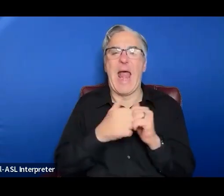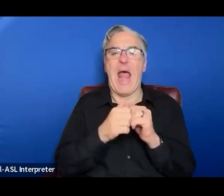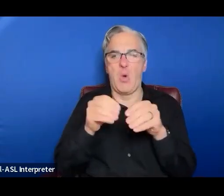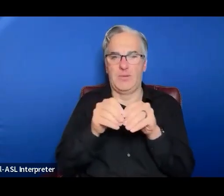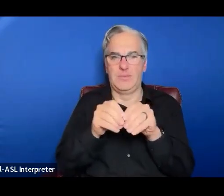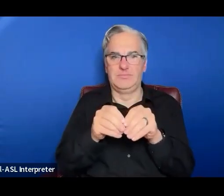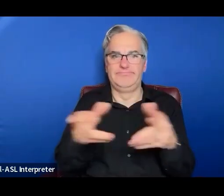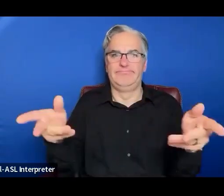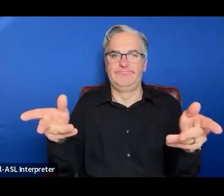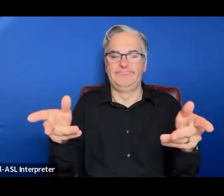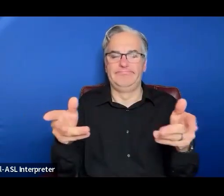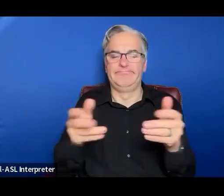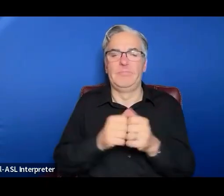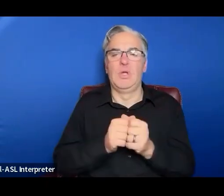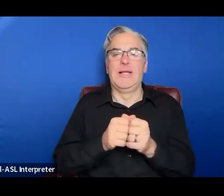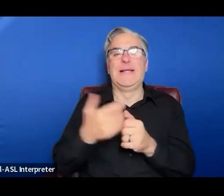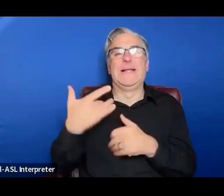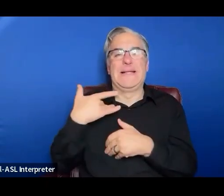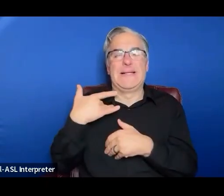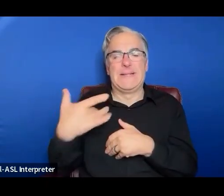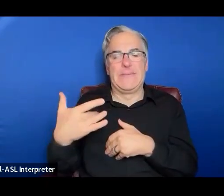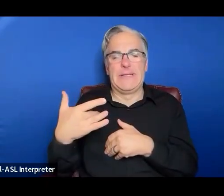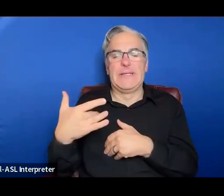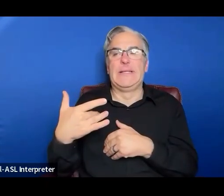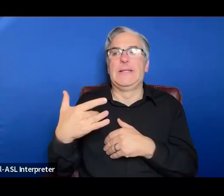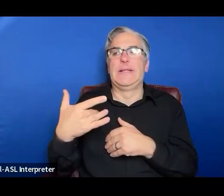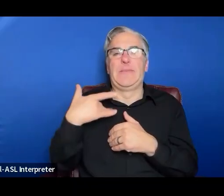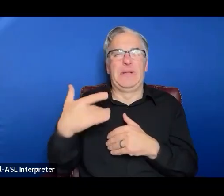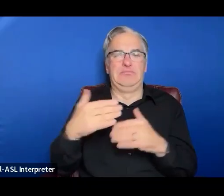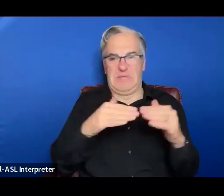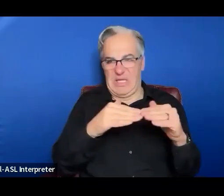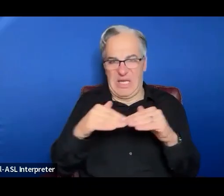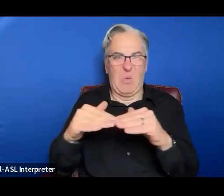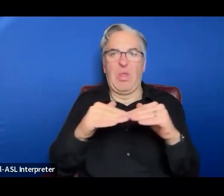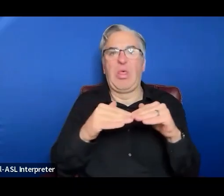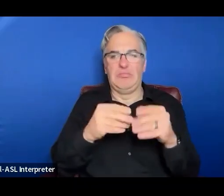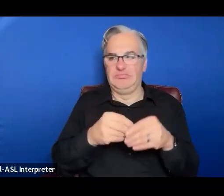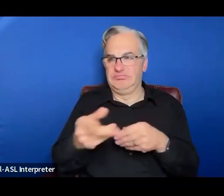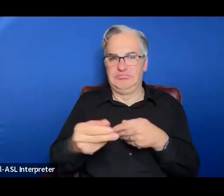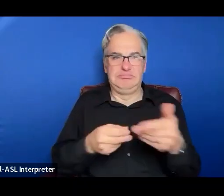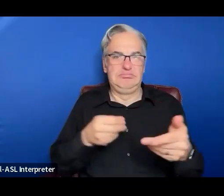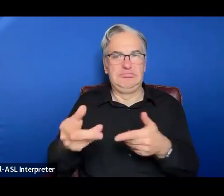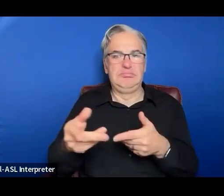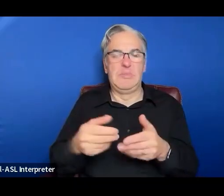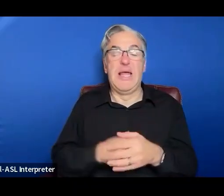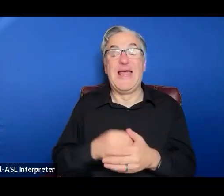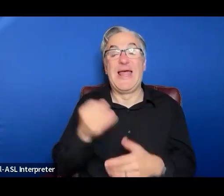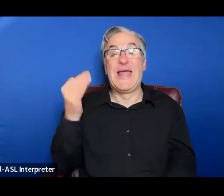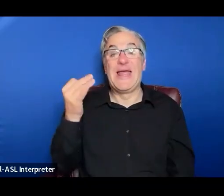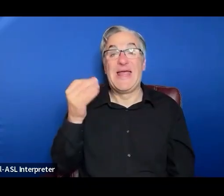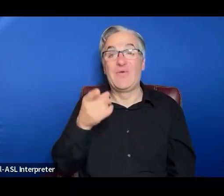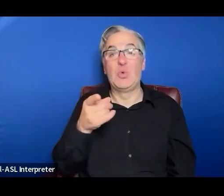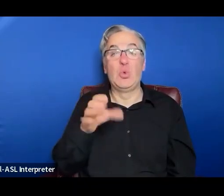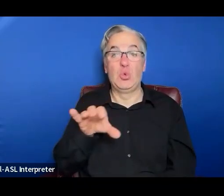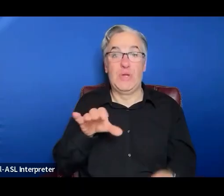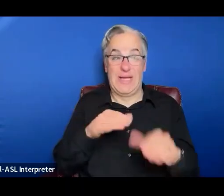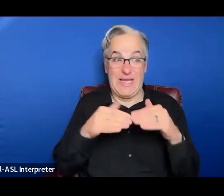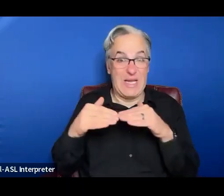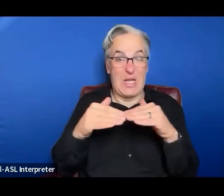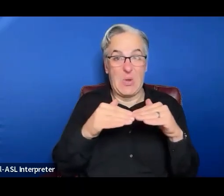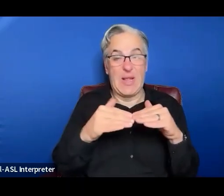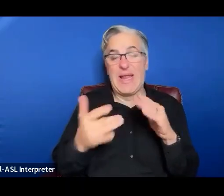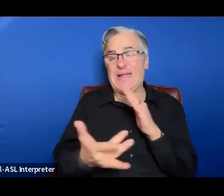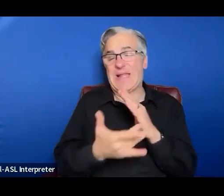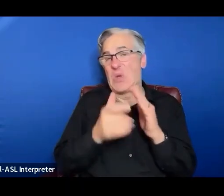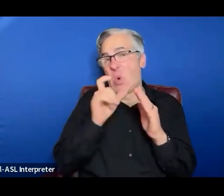is distributed. It's usually distributed equally. People do it equally. If you do things equally, you